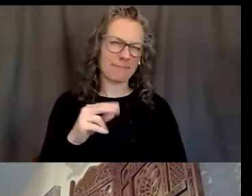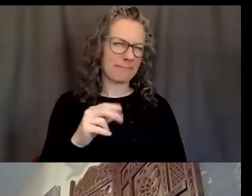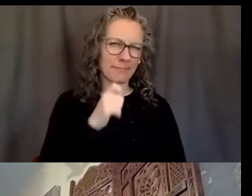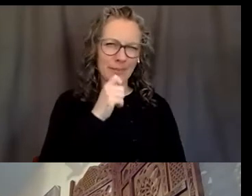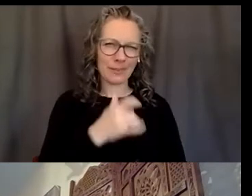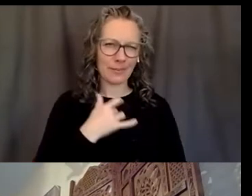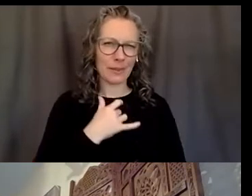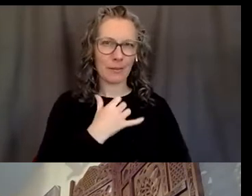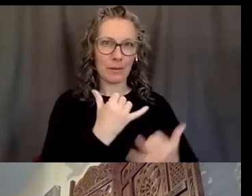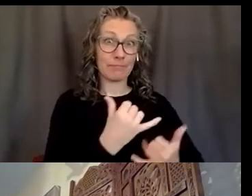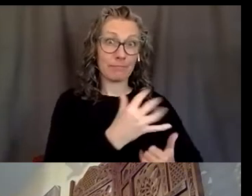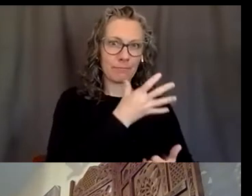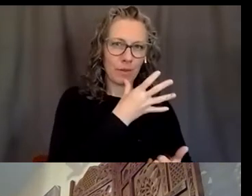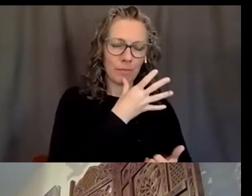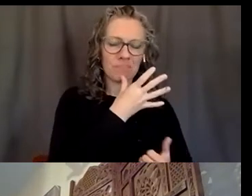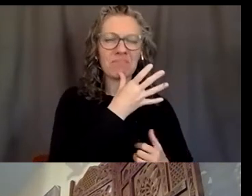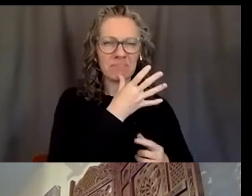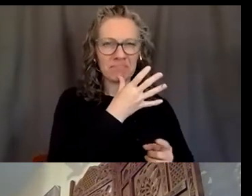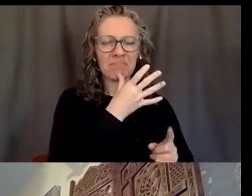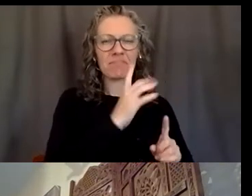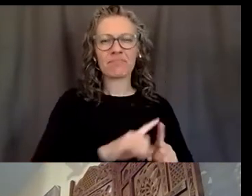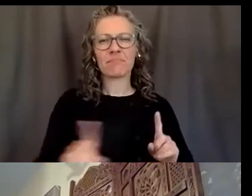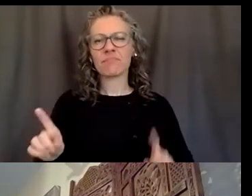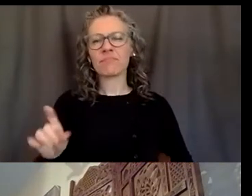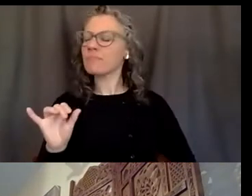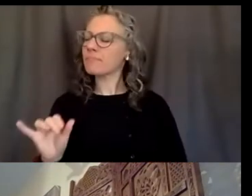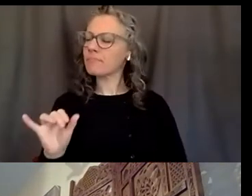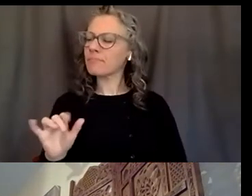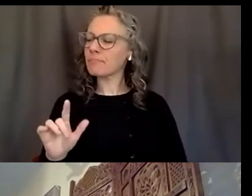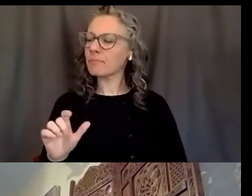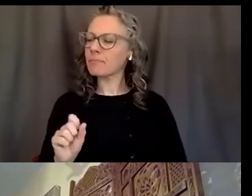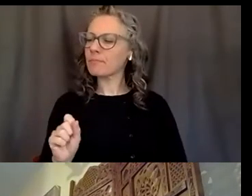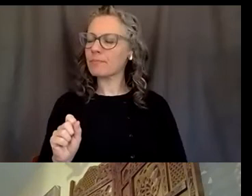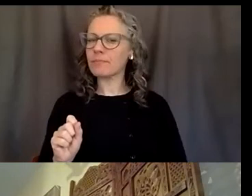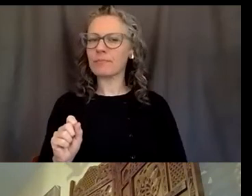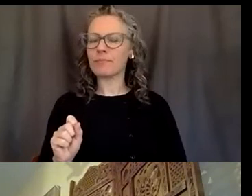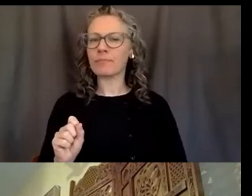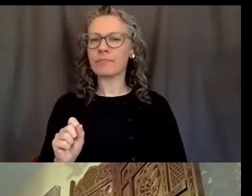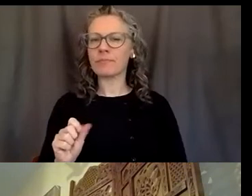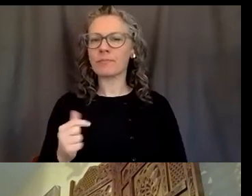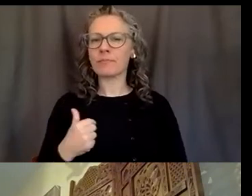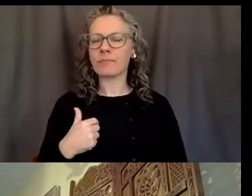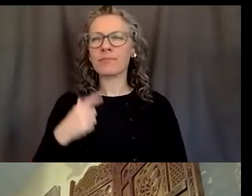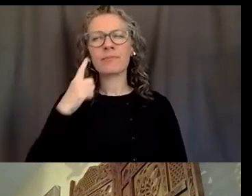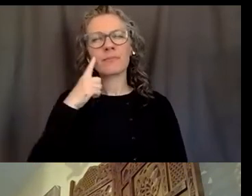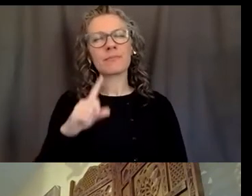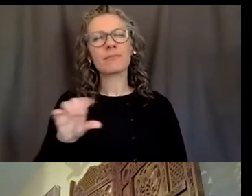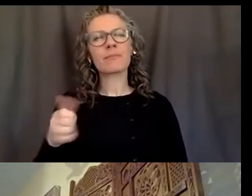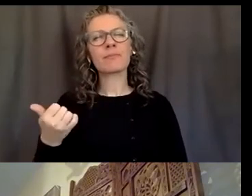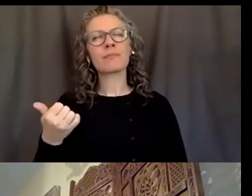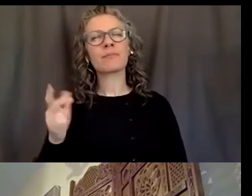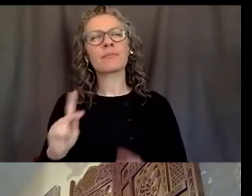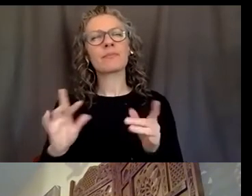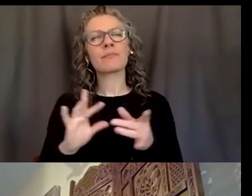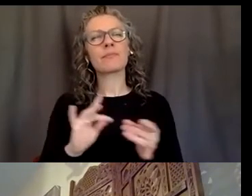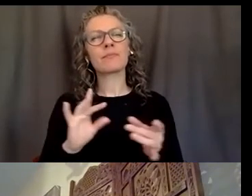Yeah. Your Yeah. experience of her now. Yeah. Yeah. Um, and I think some others have said this. We were talking about some other things for a